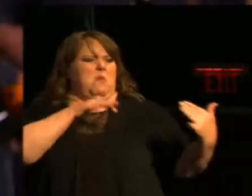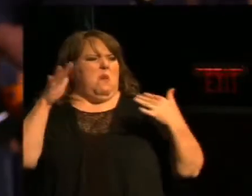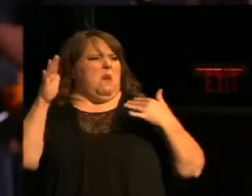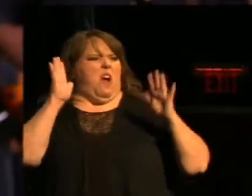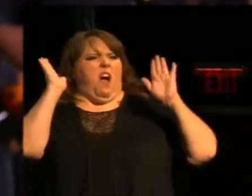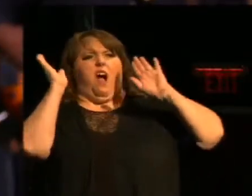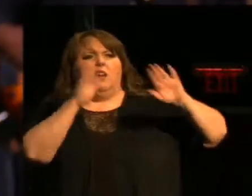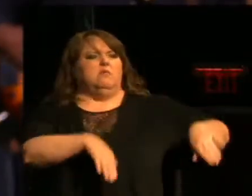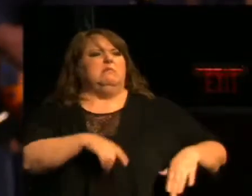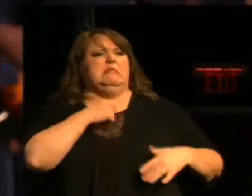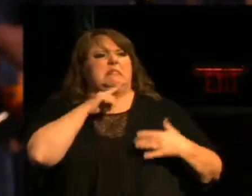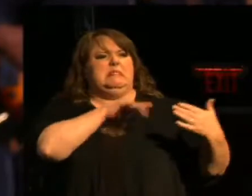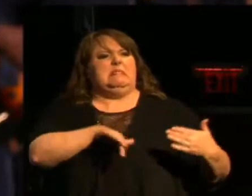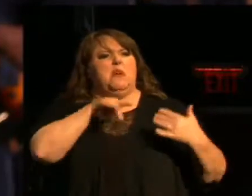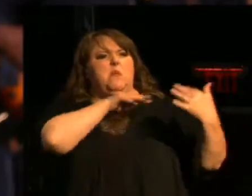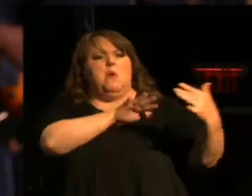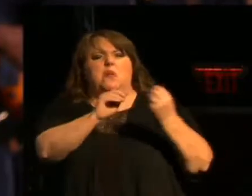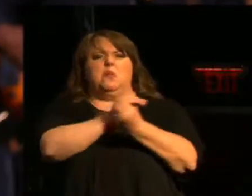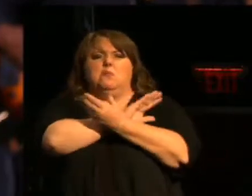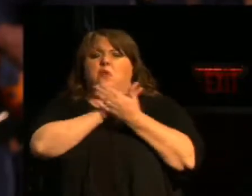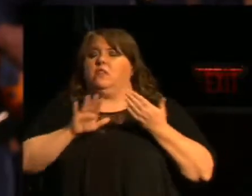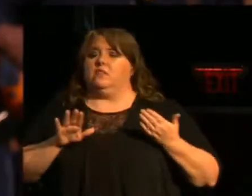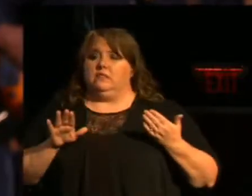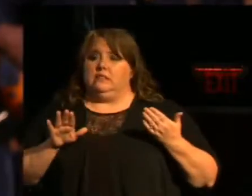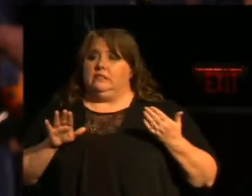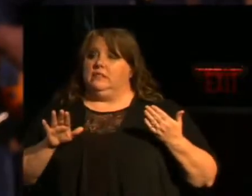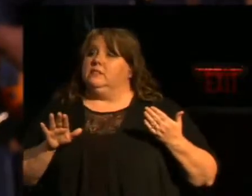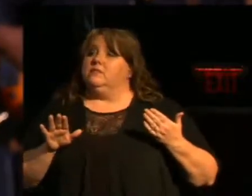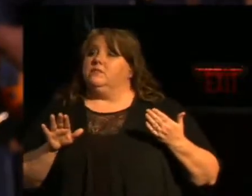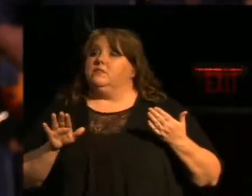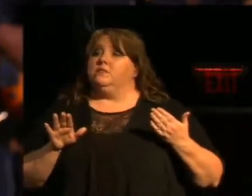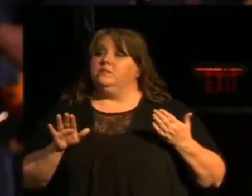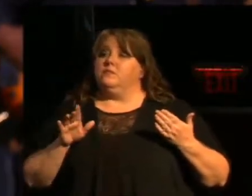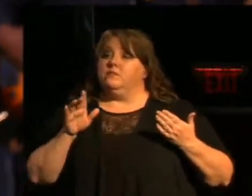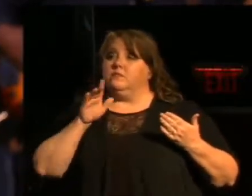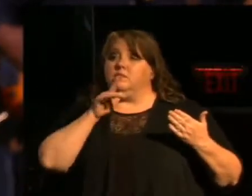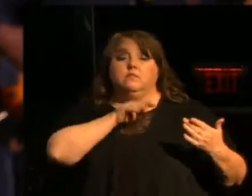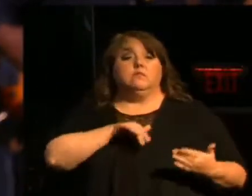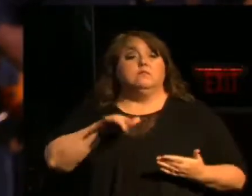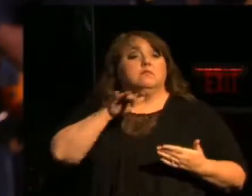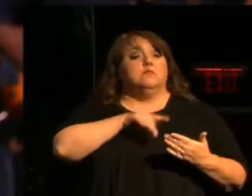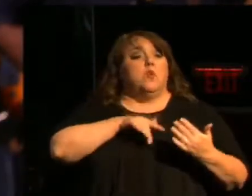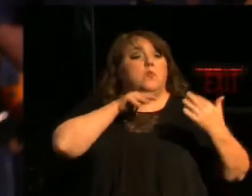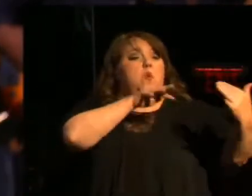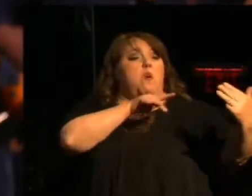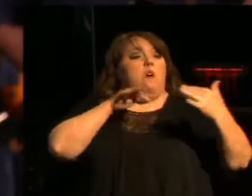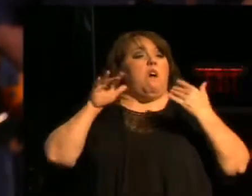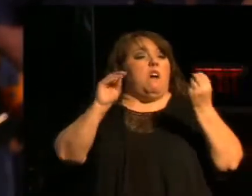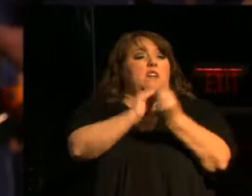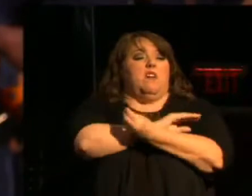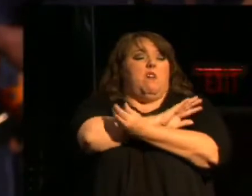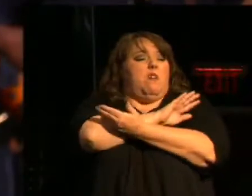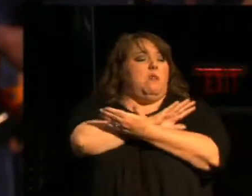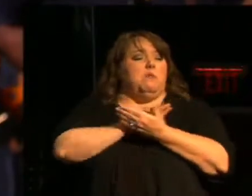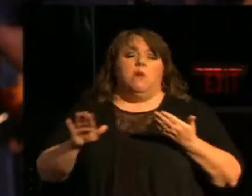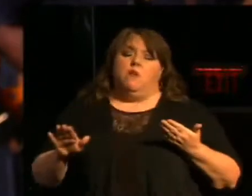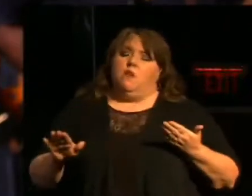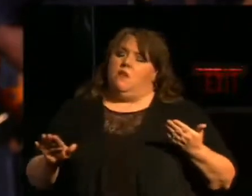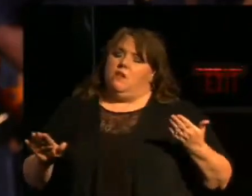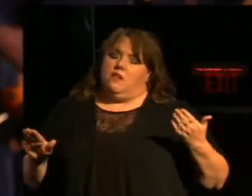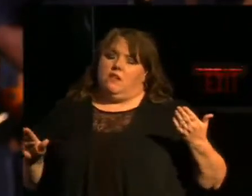4th, we would be in East Texas. Did not matter where we were. If we had to drive all night long to get there, we would drive all night long, but the bus